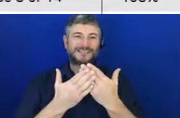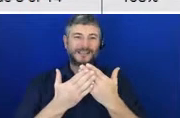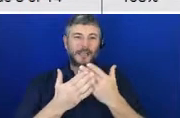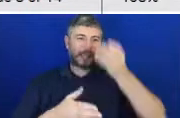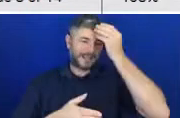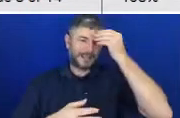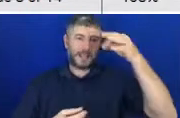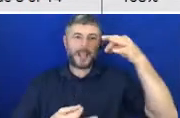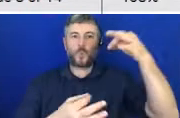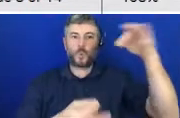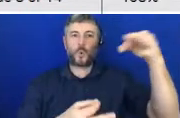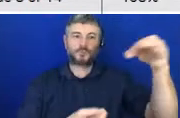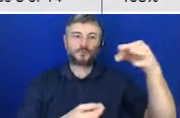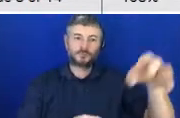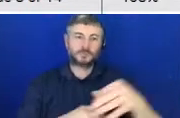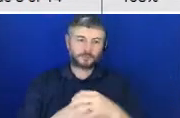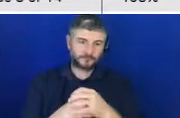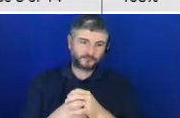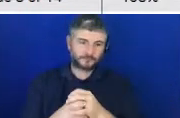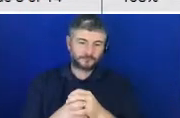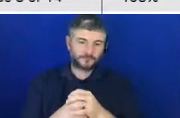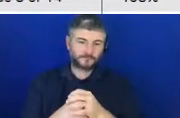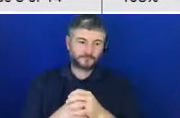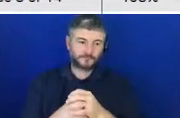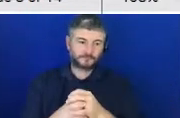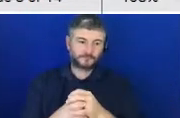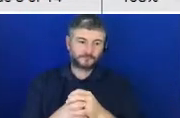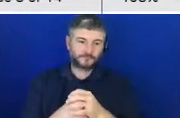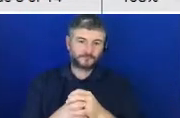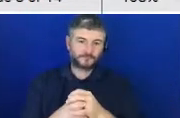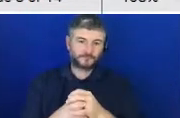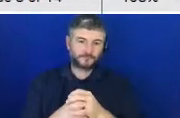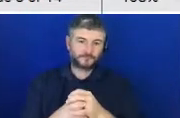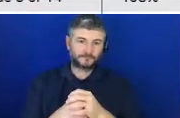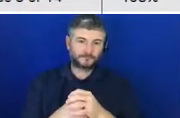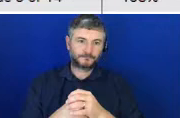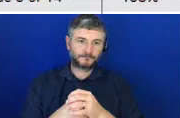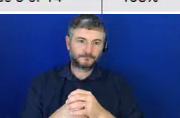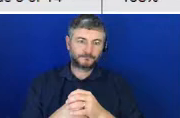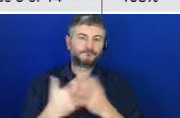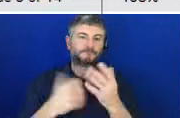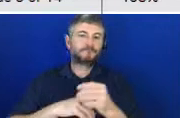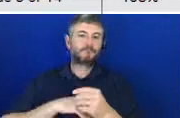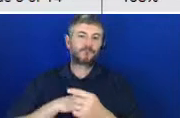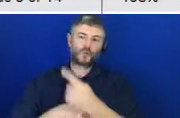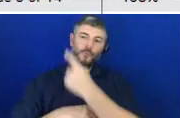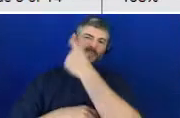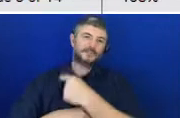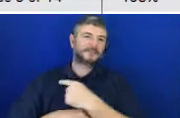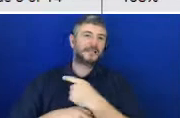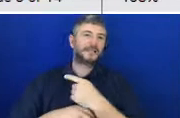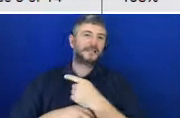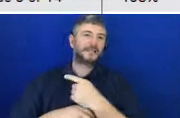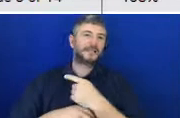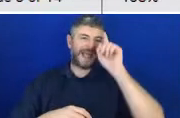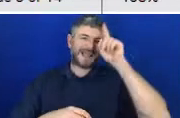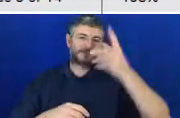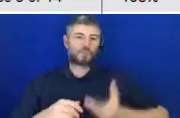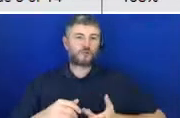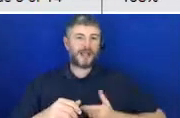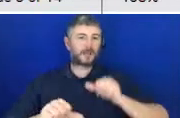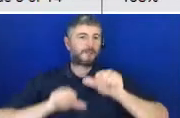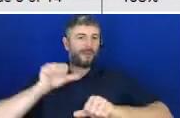qualifications. So this is the enterprise pathway. As there is a